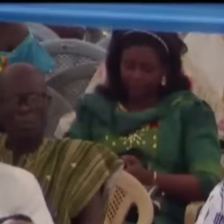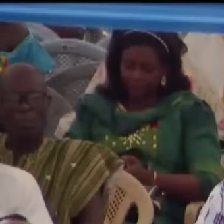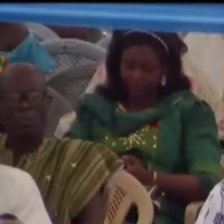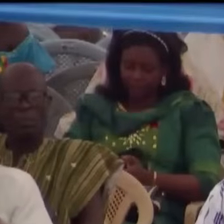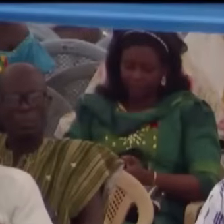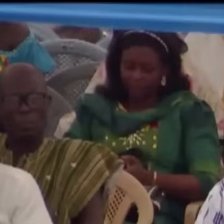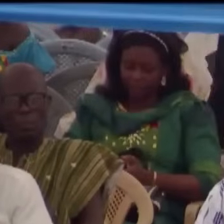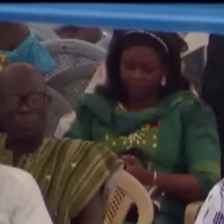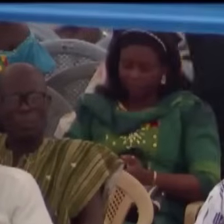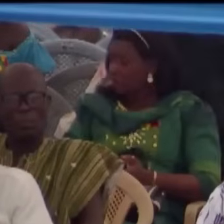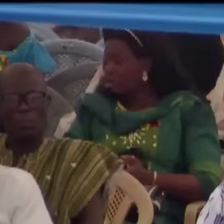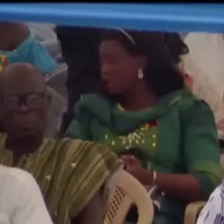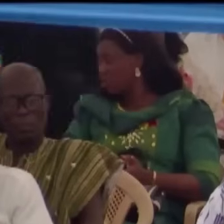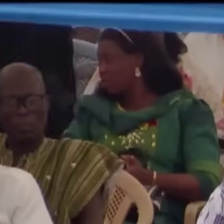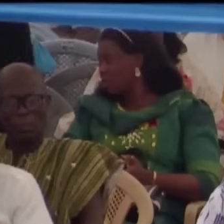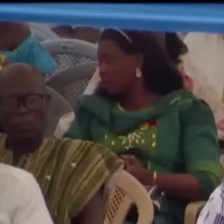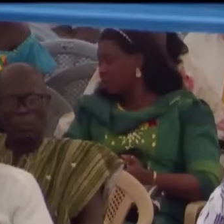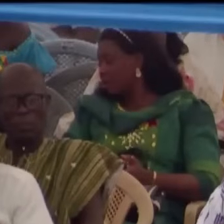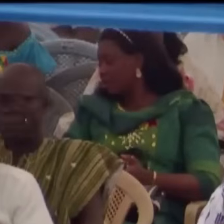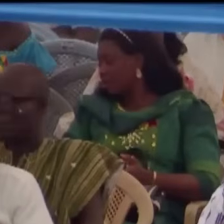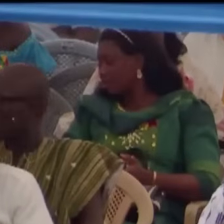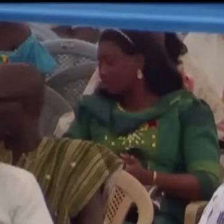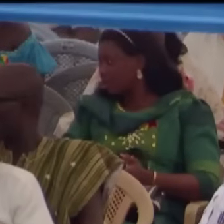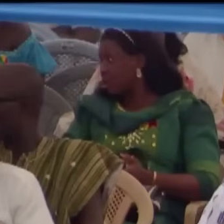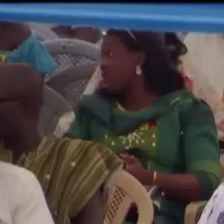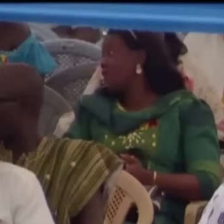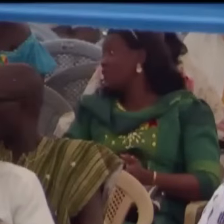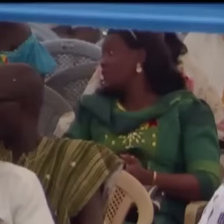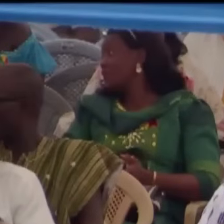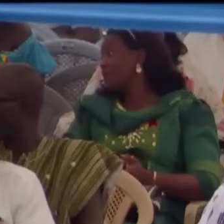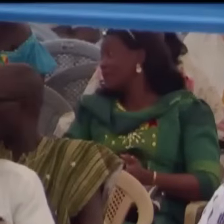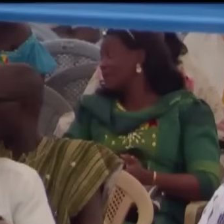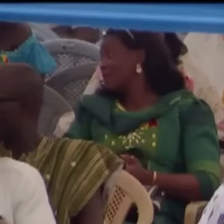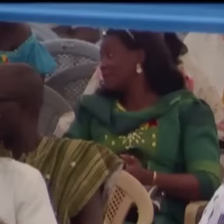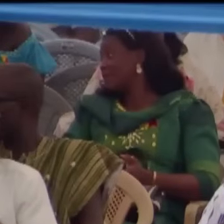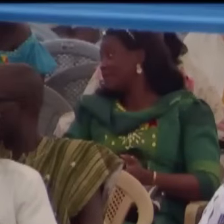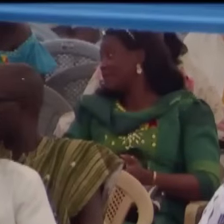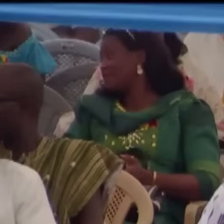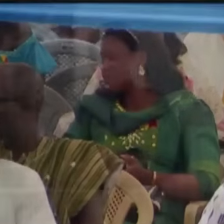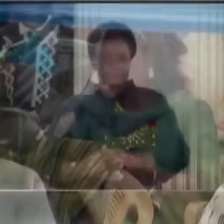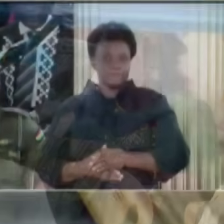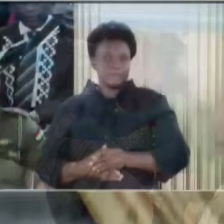3.99 is not an easy FGPA to attain.